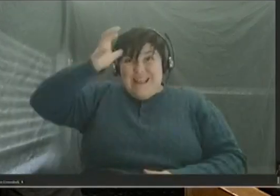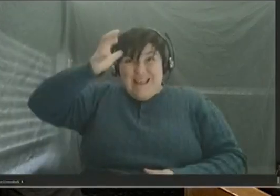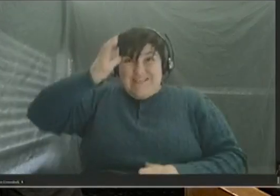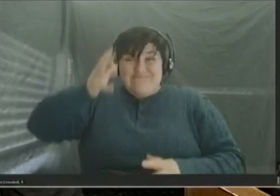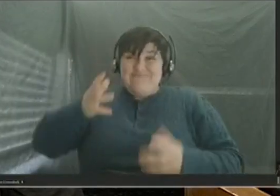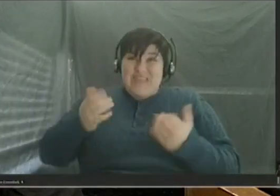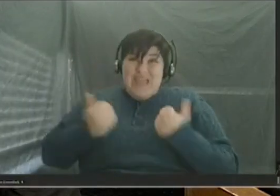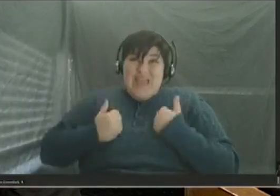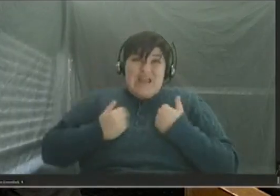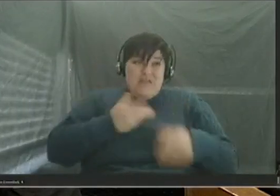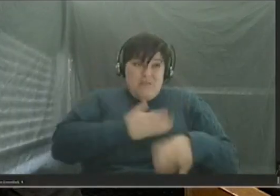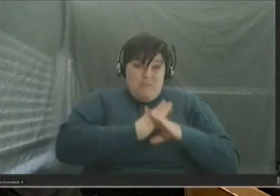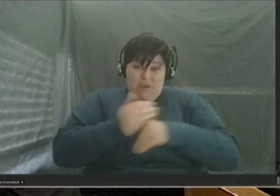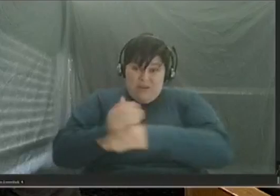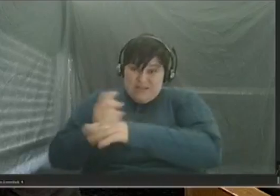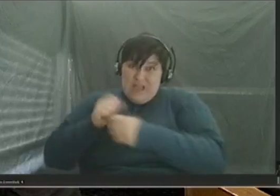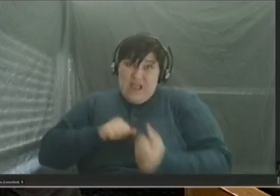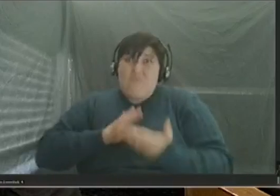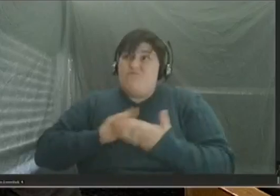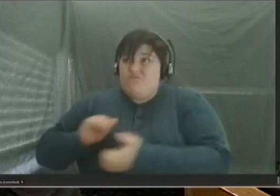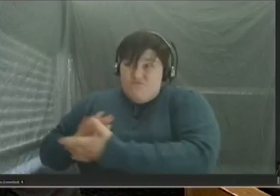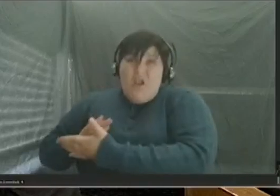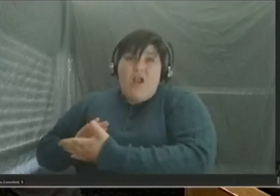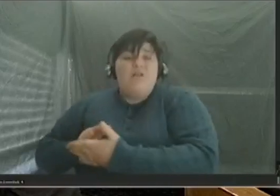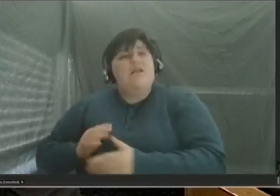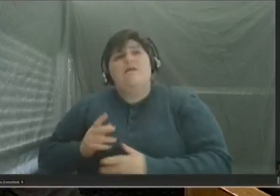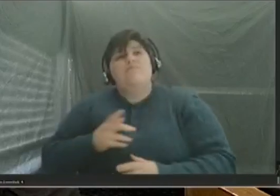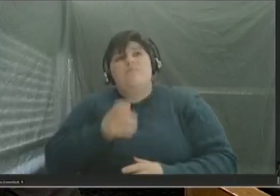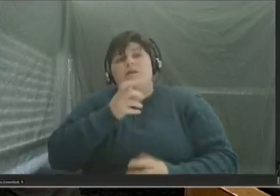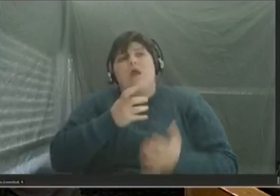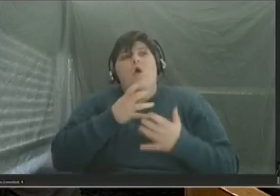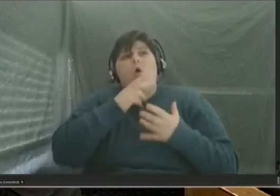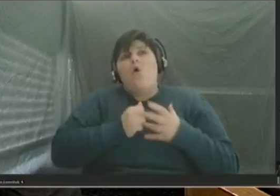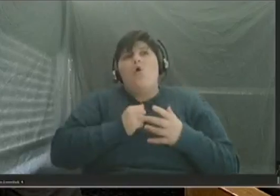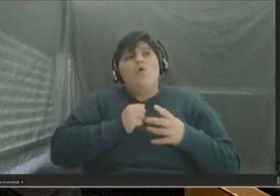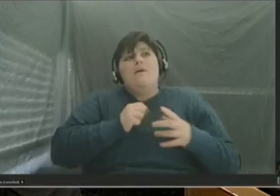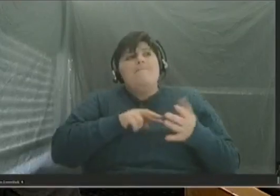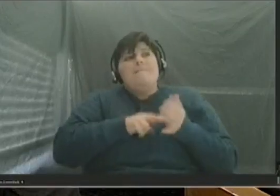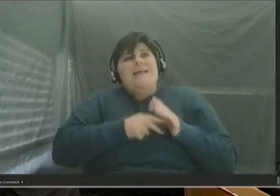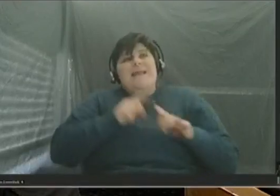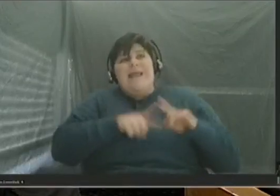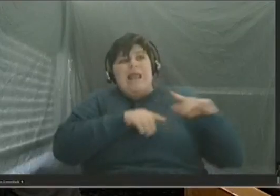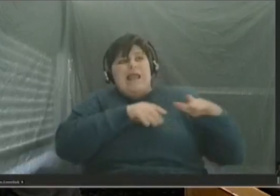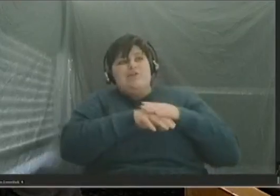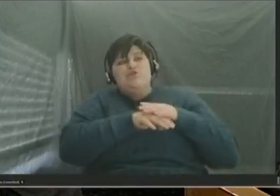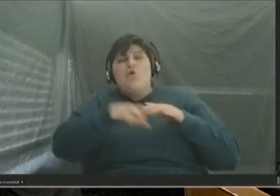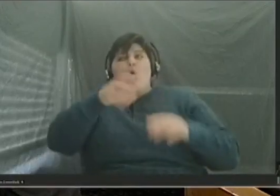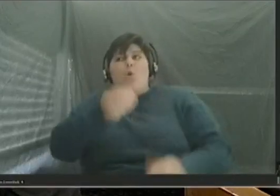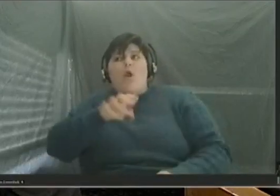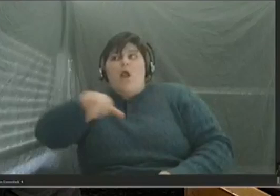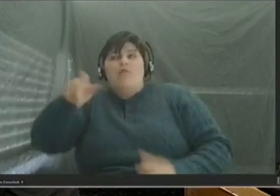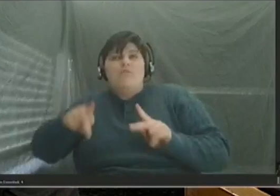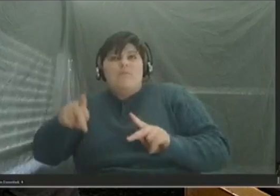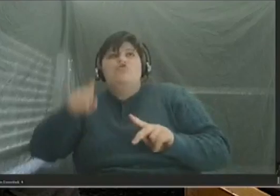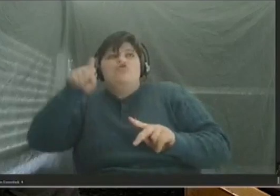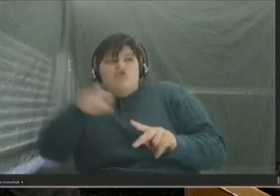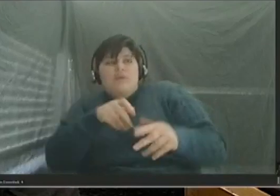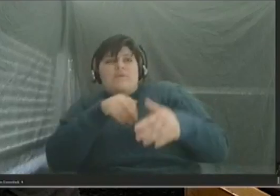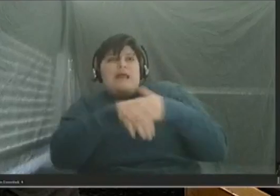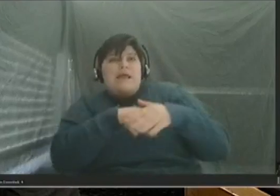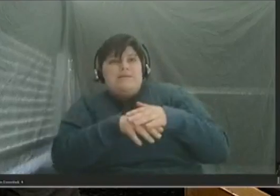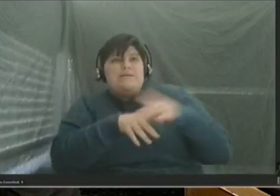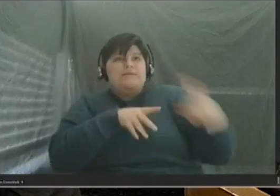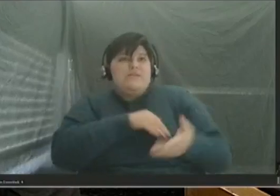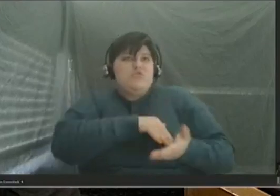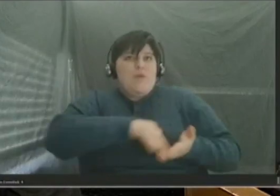faced growing up. And being too old should not preclude me or others in similar circumstances from receiving this